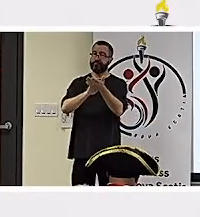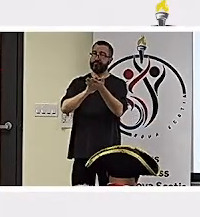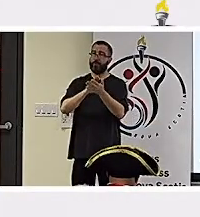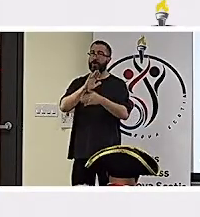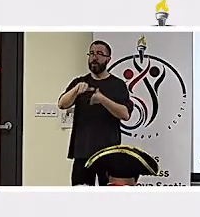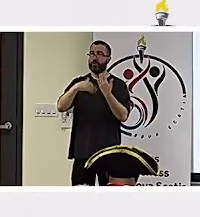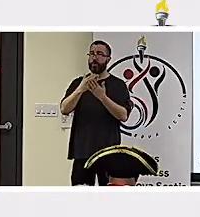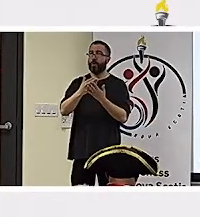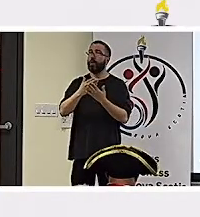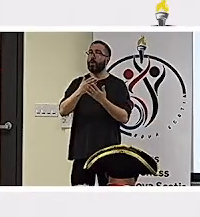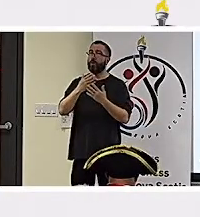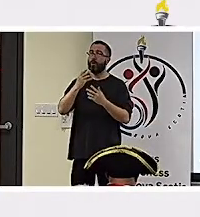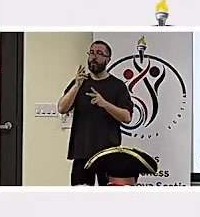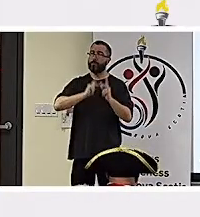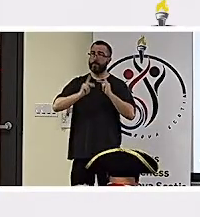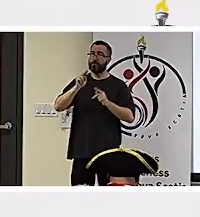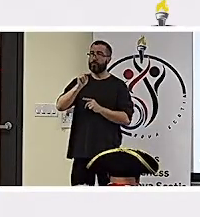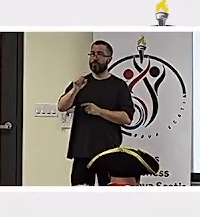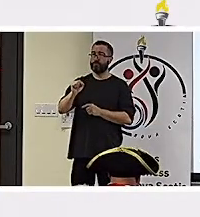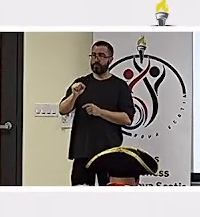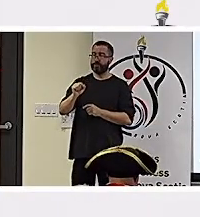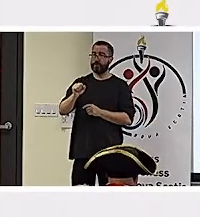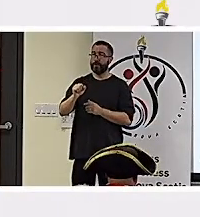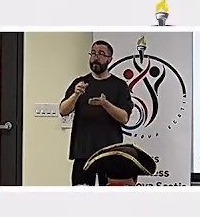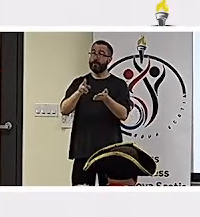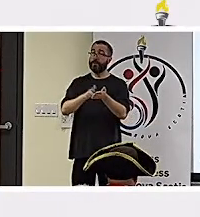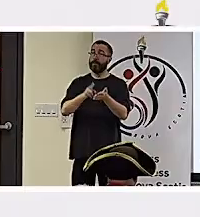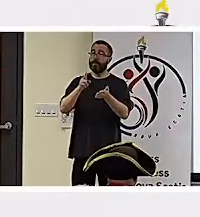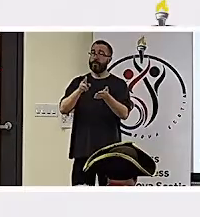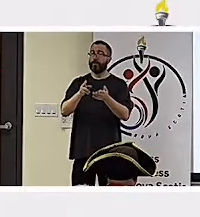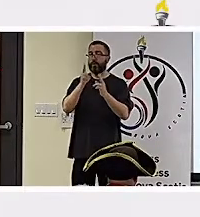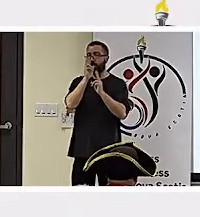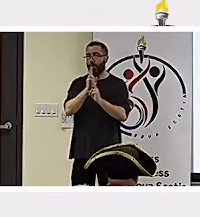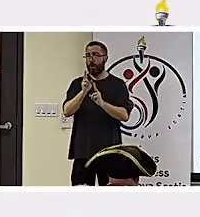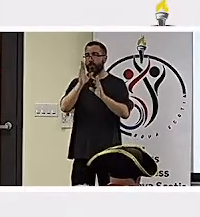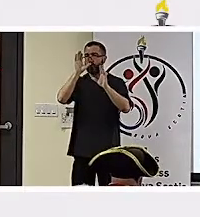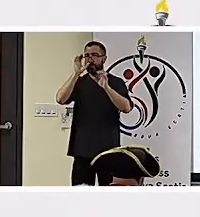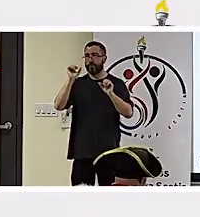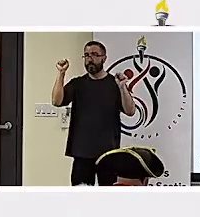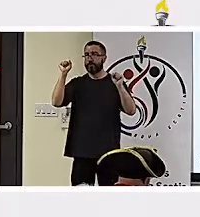all citizens of Nova Scotia. Signed, the Honorable Tim Houston.